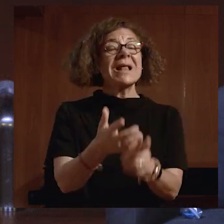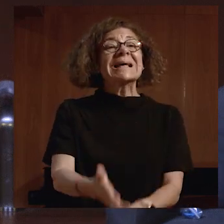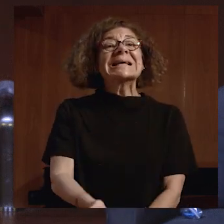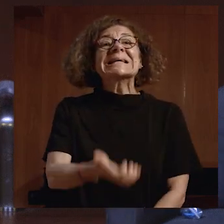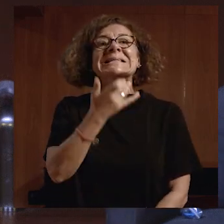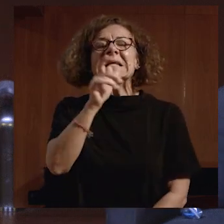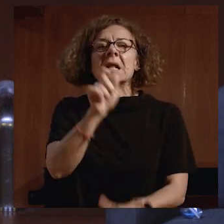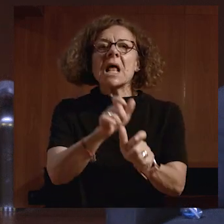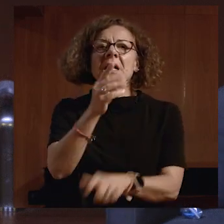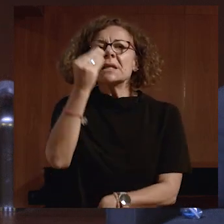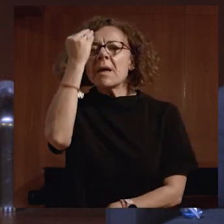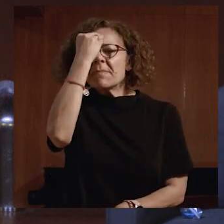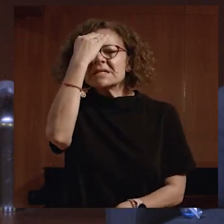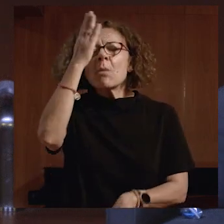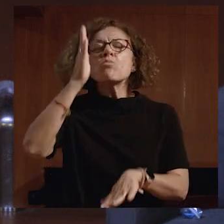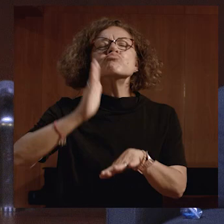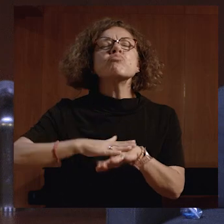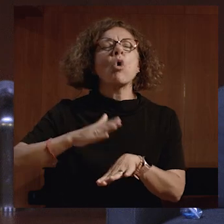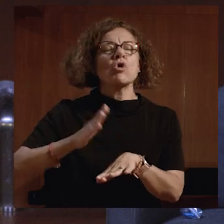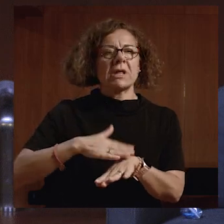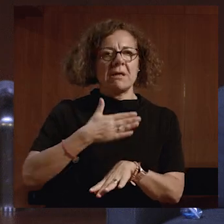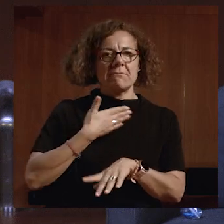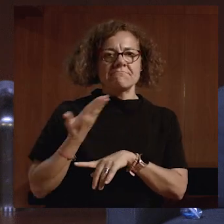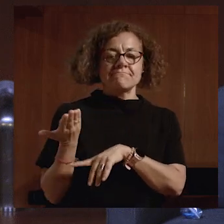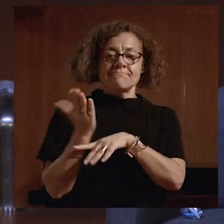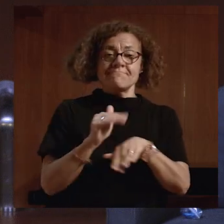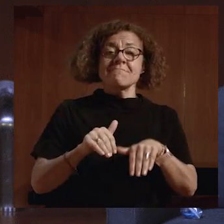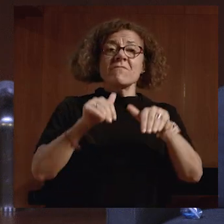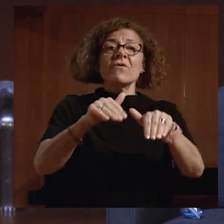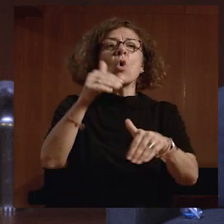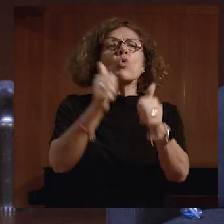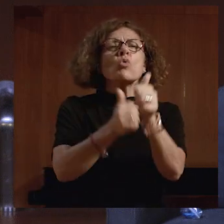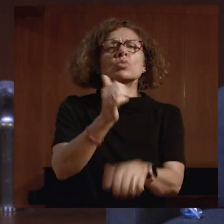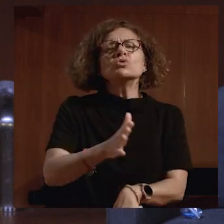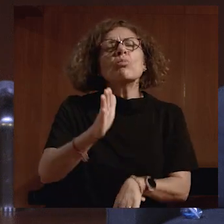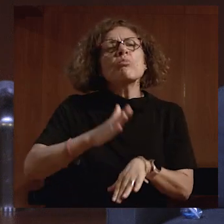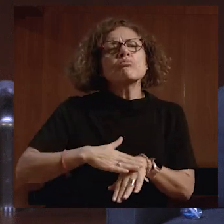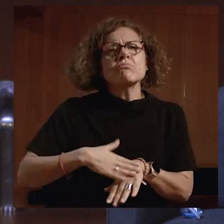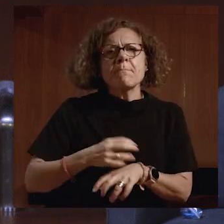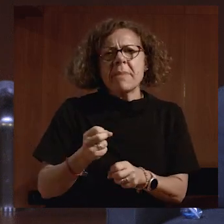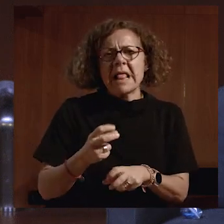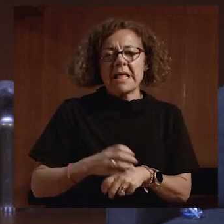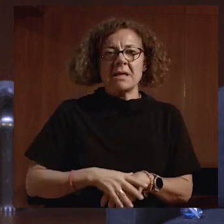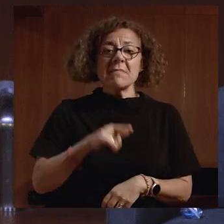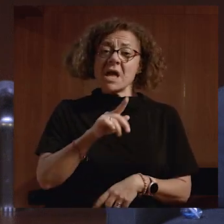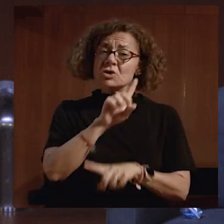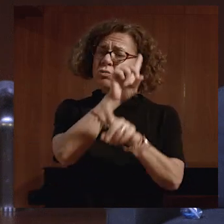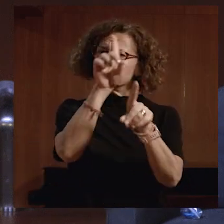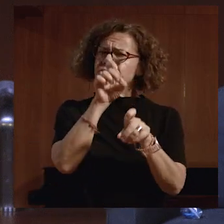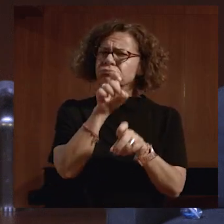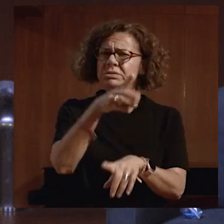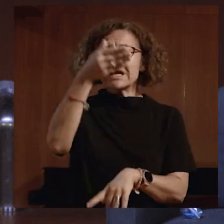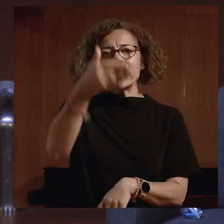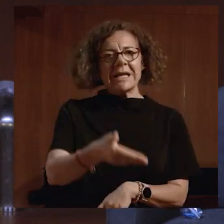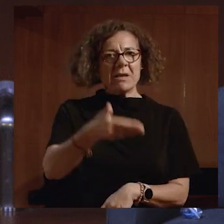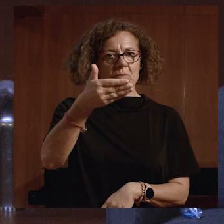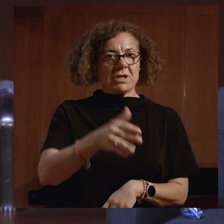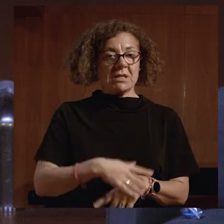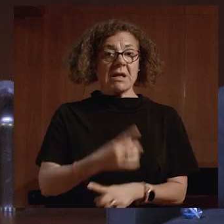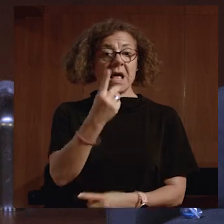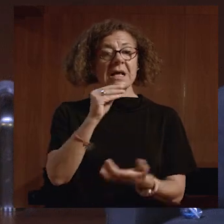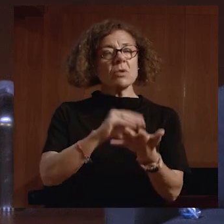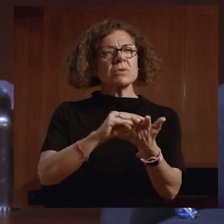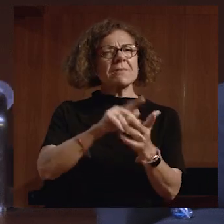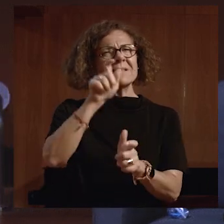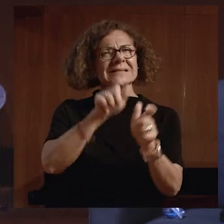they want to do a competition. And I think that's the important question often people miss. They look at competitions and think, I need to do this because it's